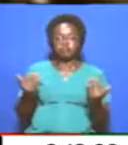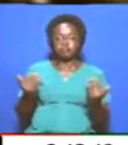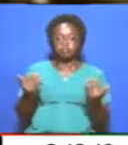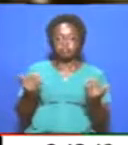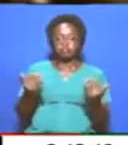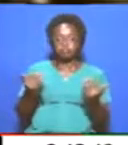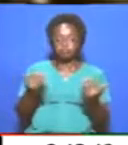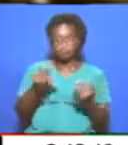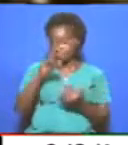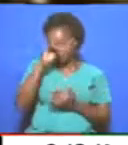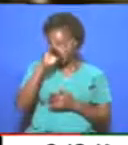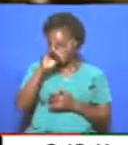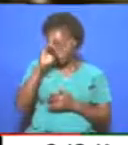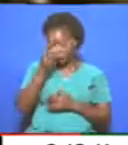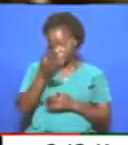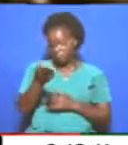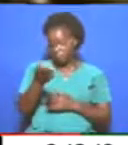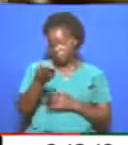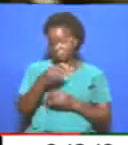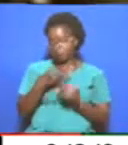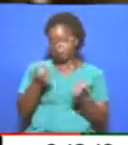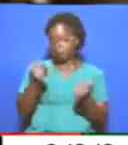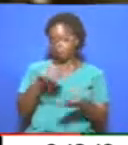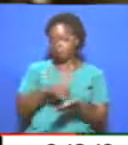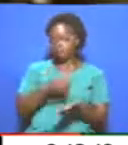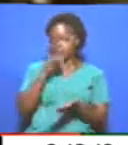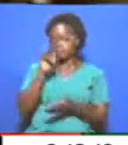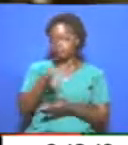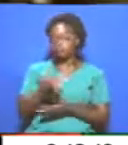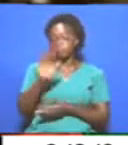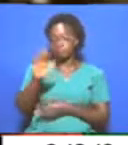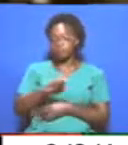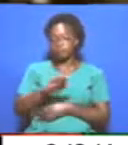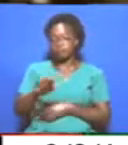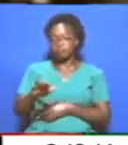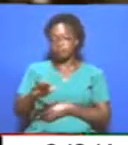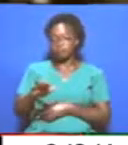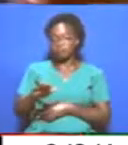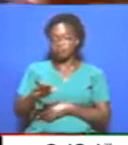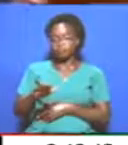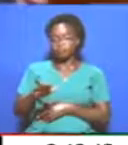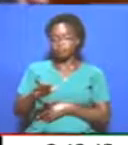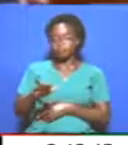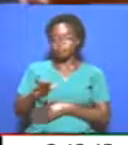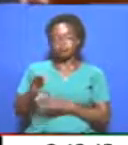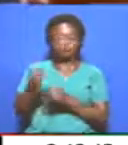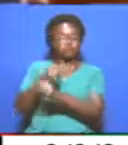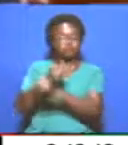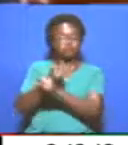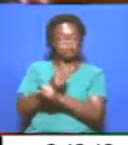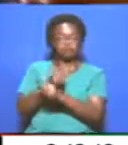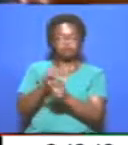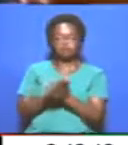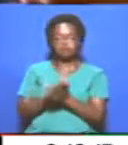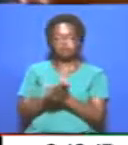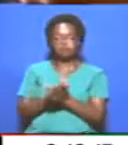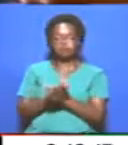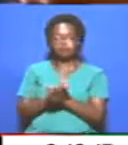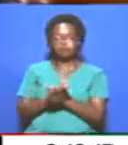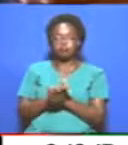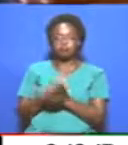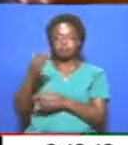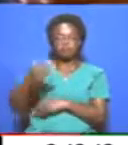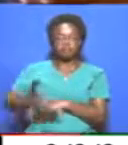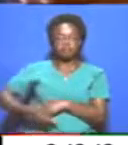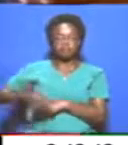of seriousness in addressing it, so that Parliament is actually secure. The site wall of the road